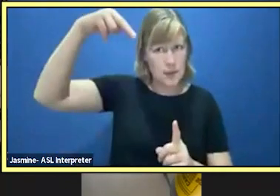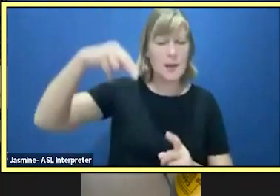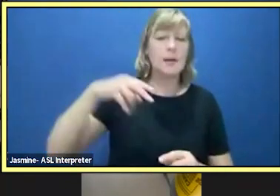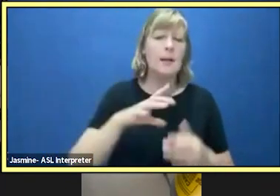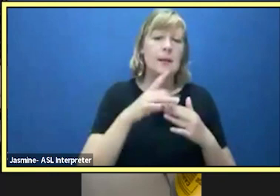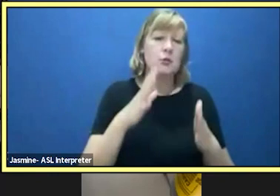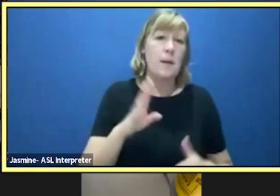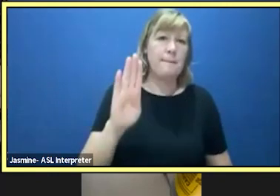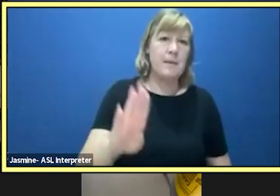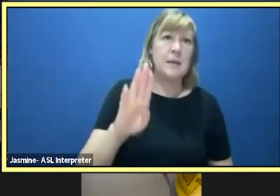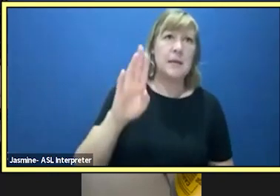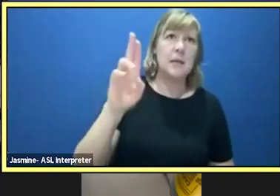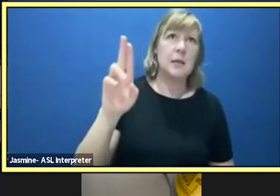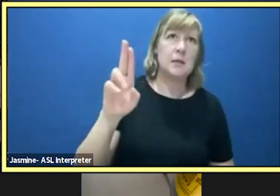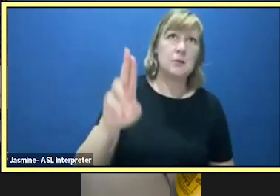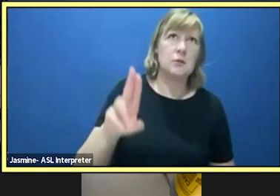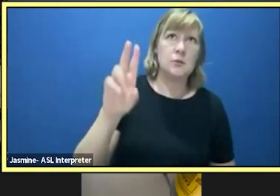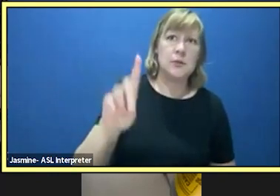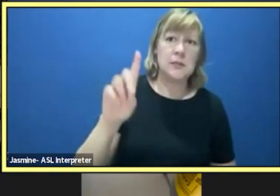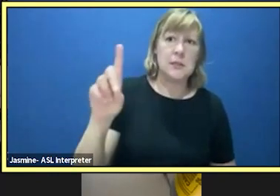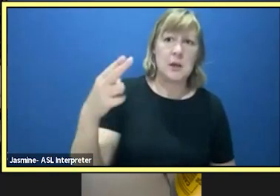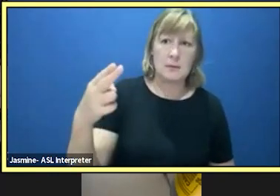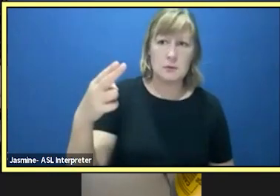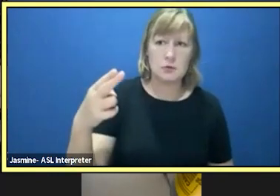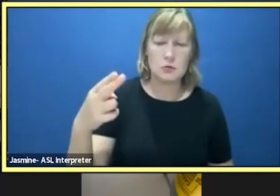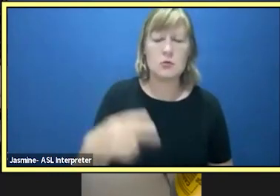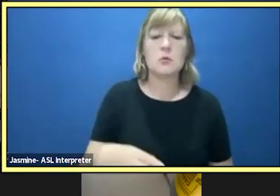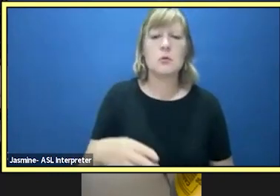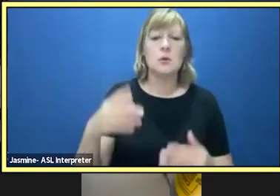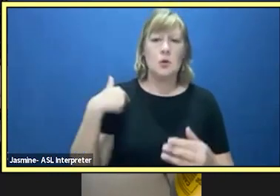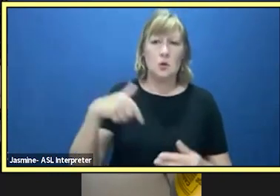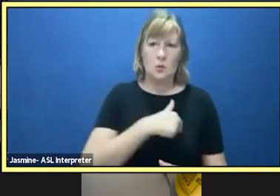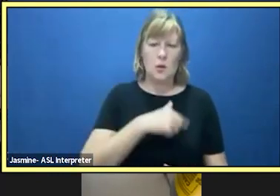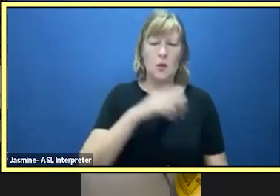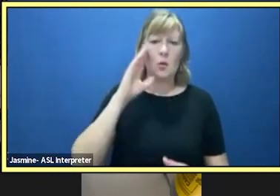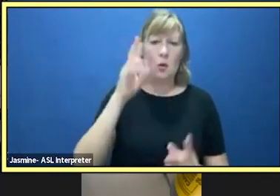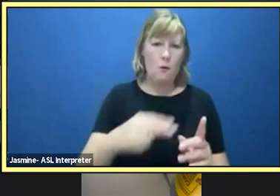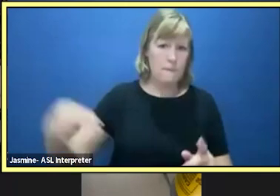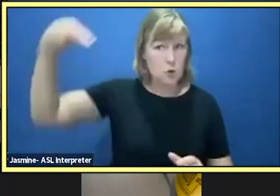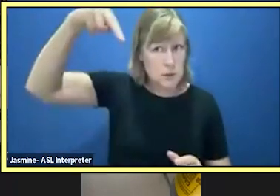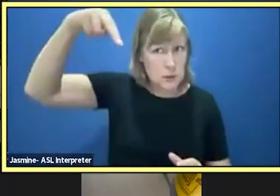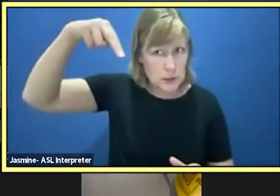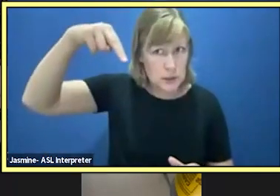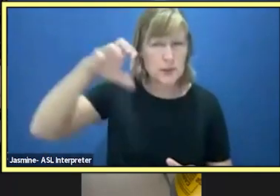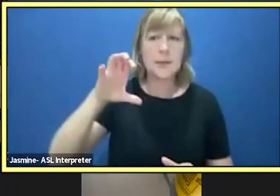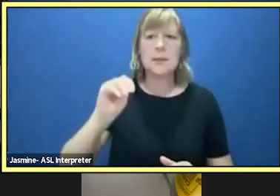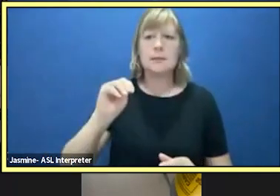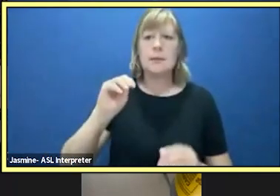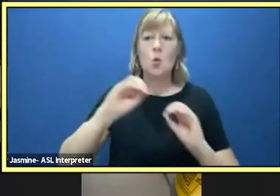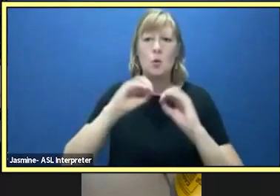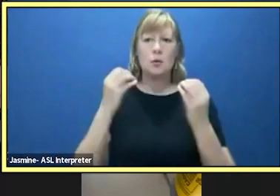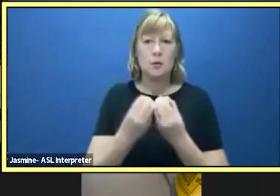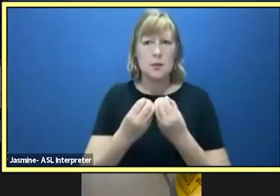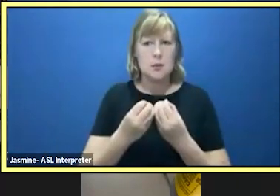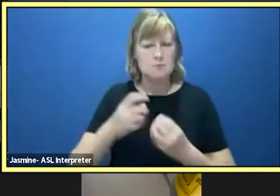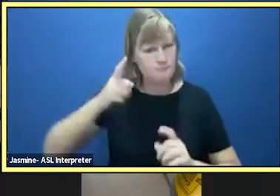be overseeing the case management organizations to make sure that they are complying with all the requirements that